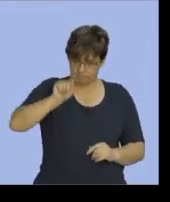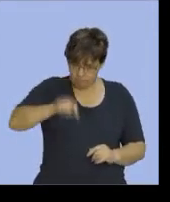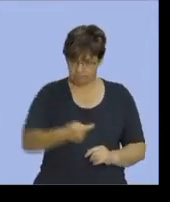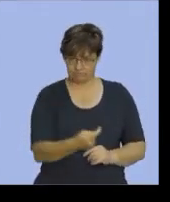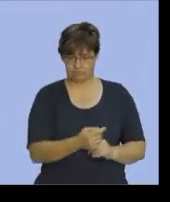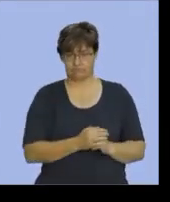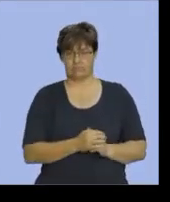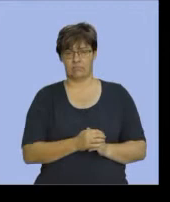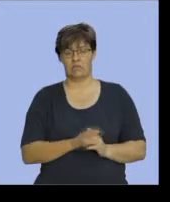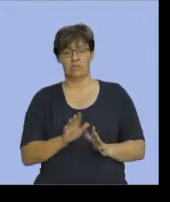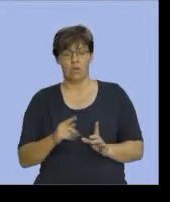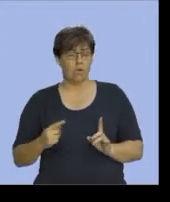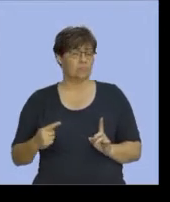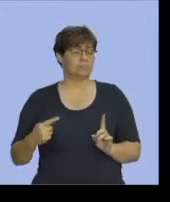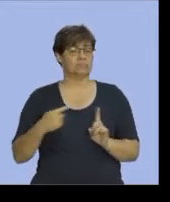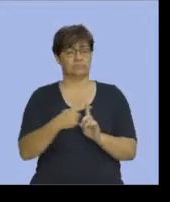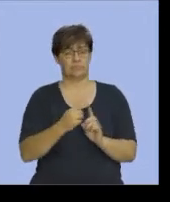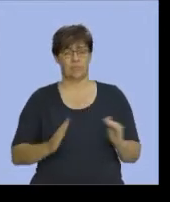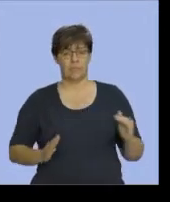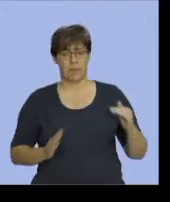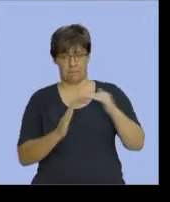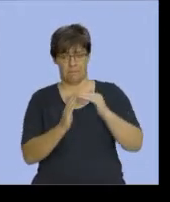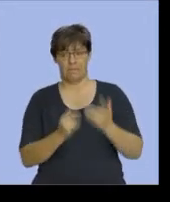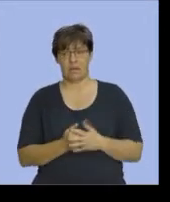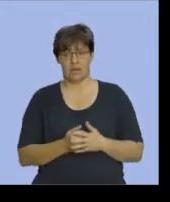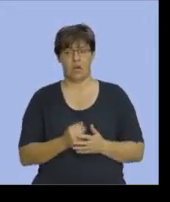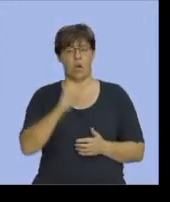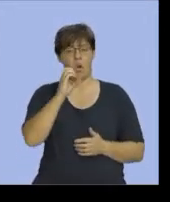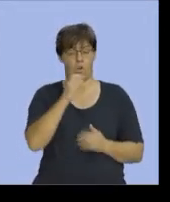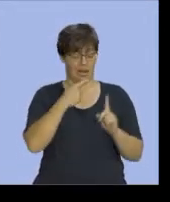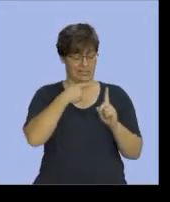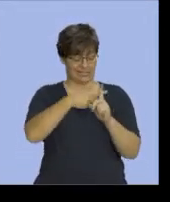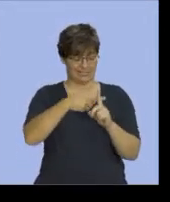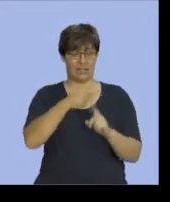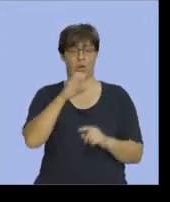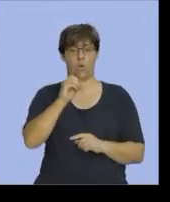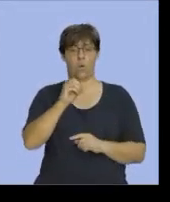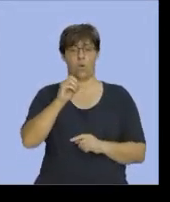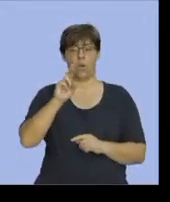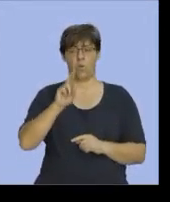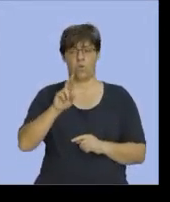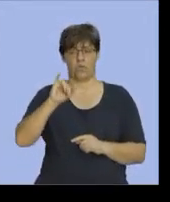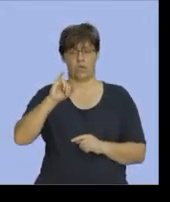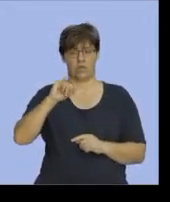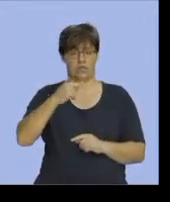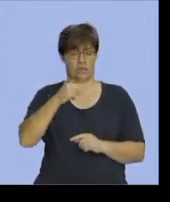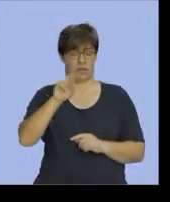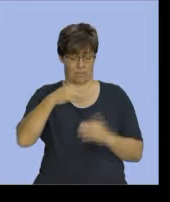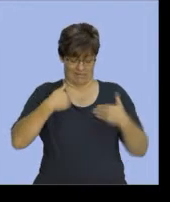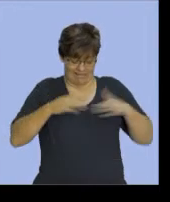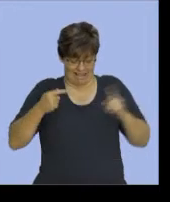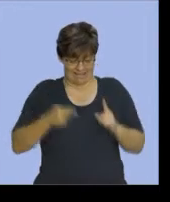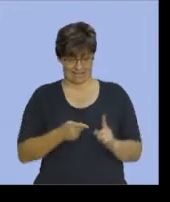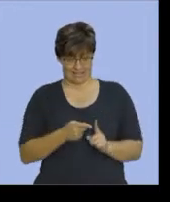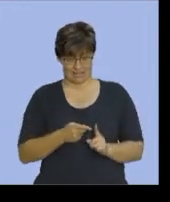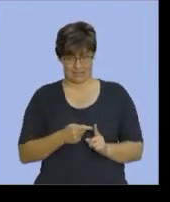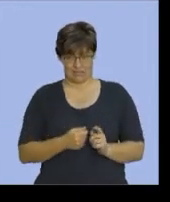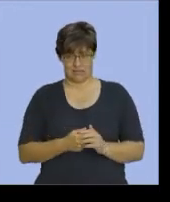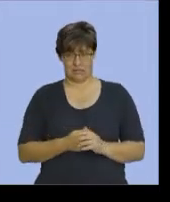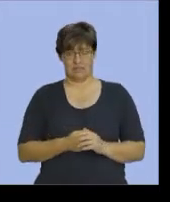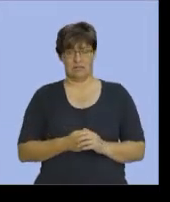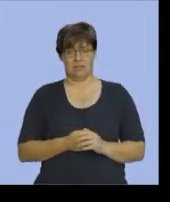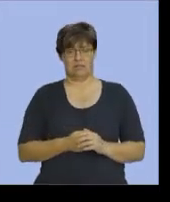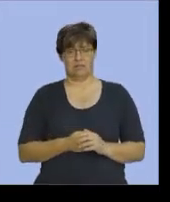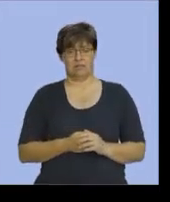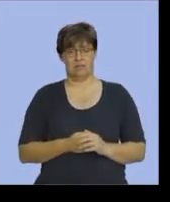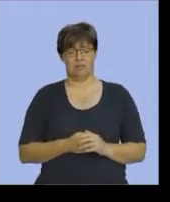the point of intersection of this axis, remember we said, is called the origin, which is where everything starts.